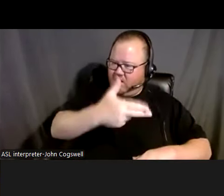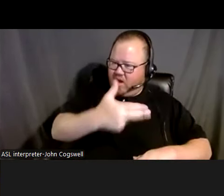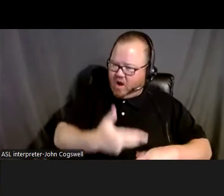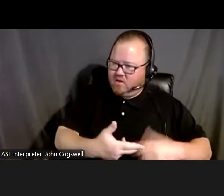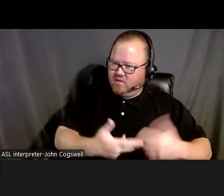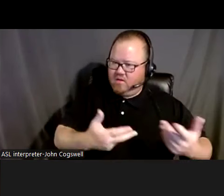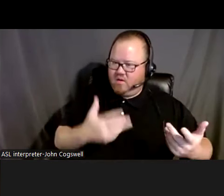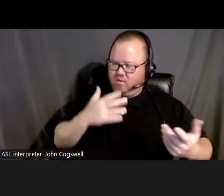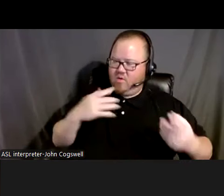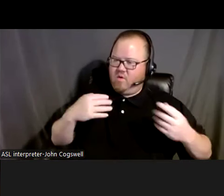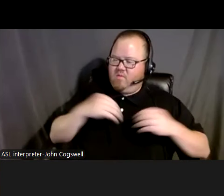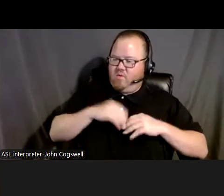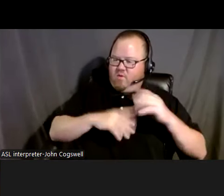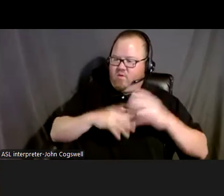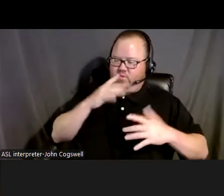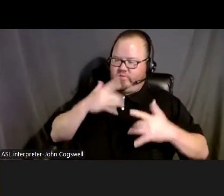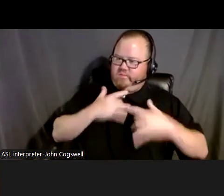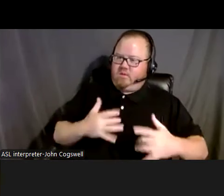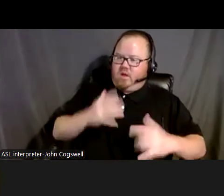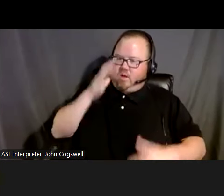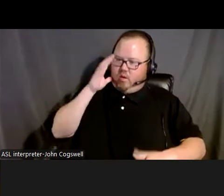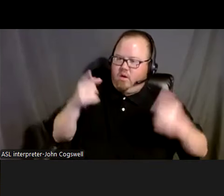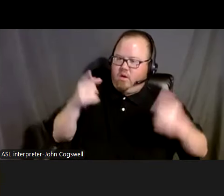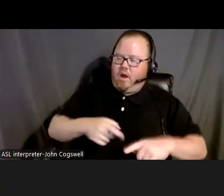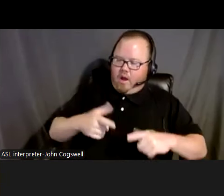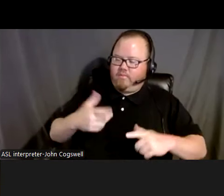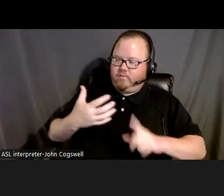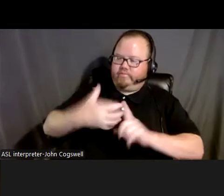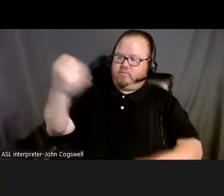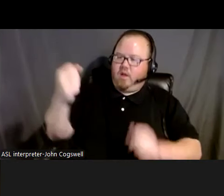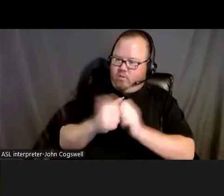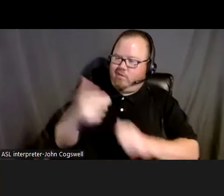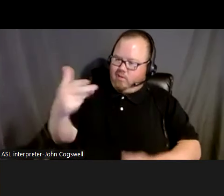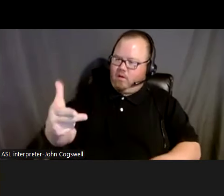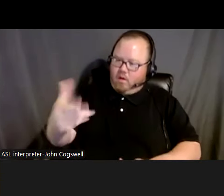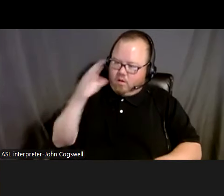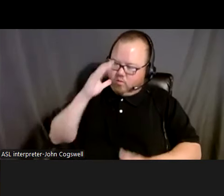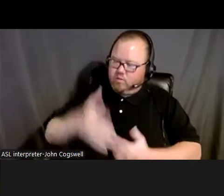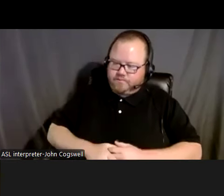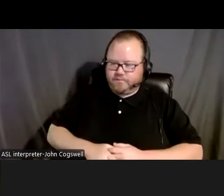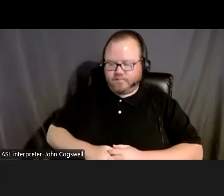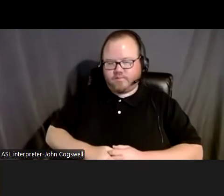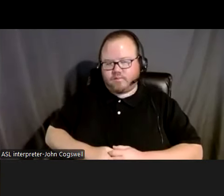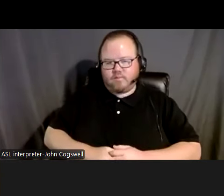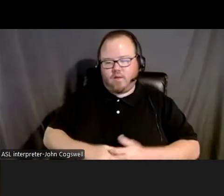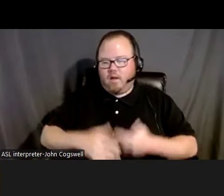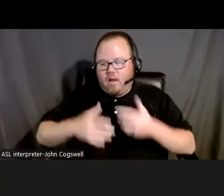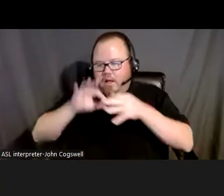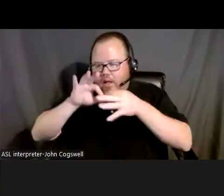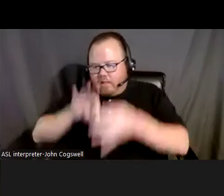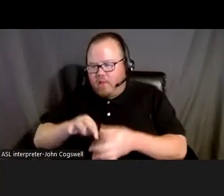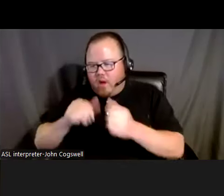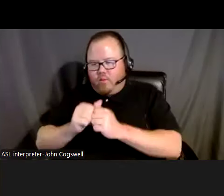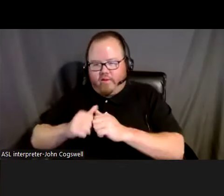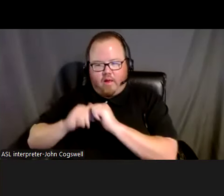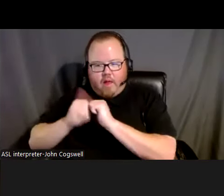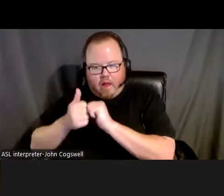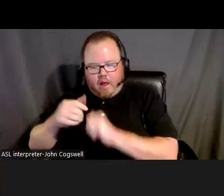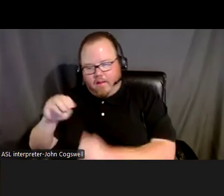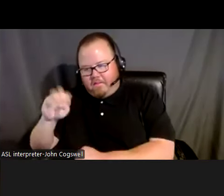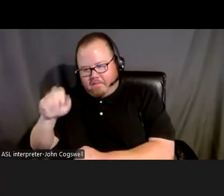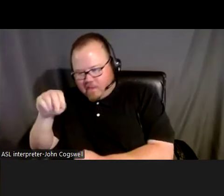in a suicide attempt. So having these conversations and understanding that people are typically tied to a meter method, that substitution